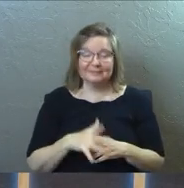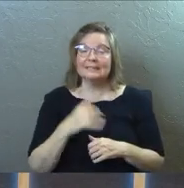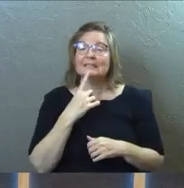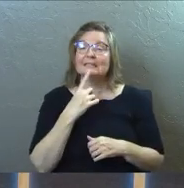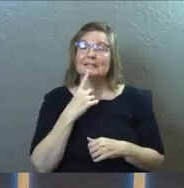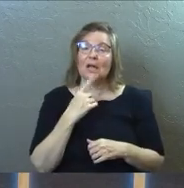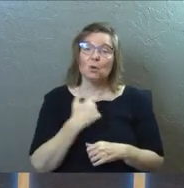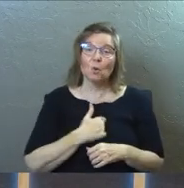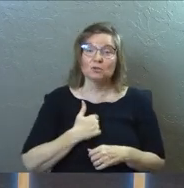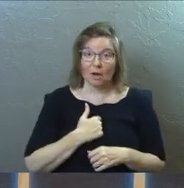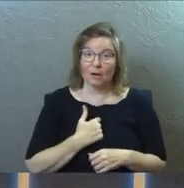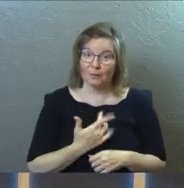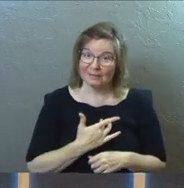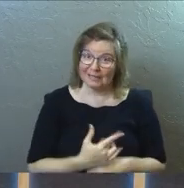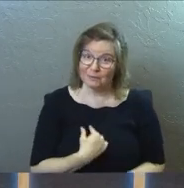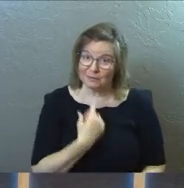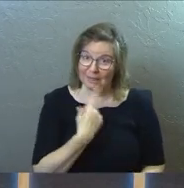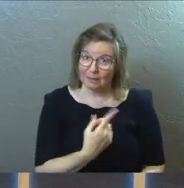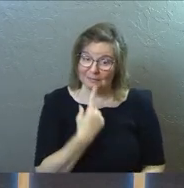Say you're sorry.